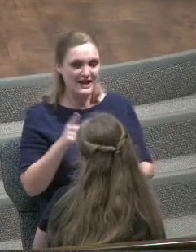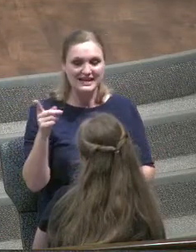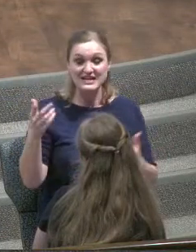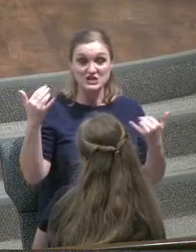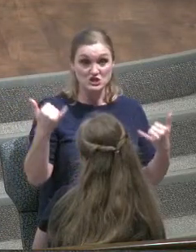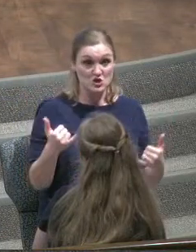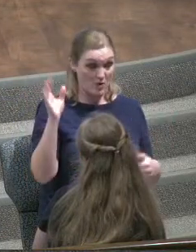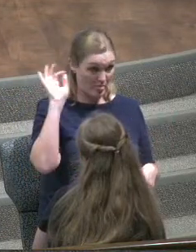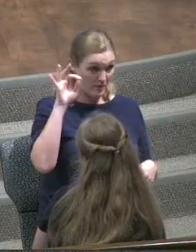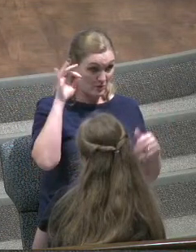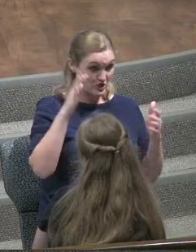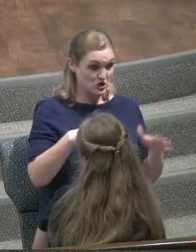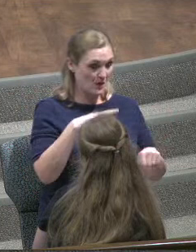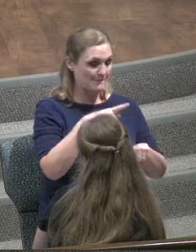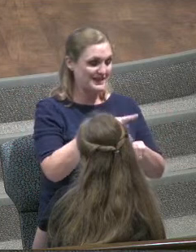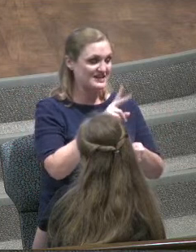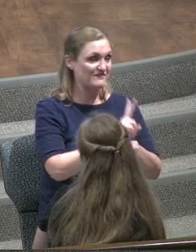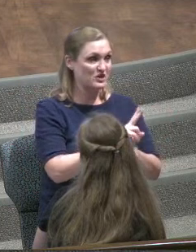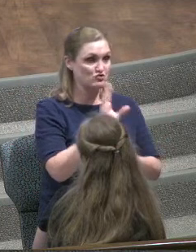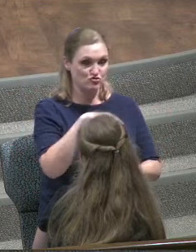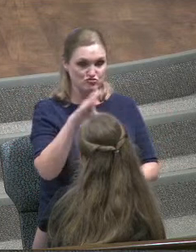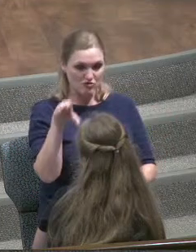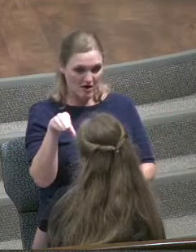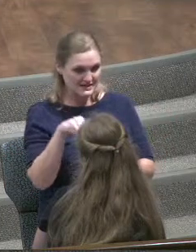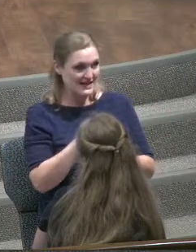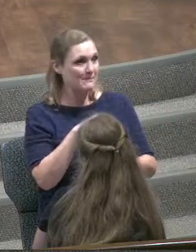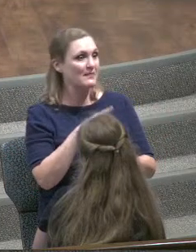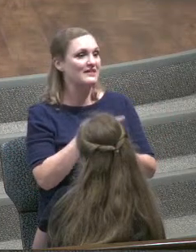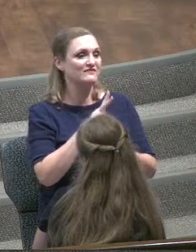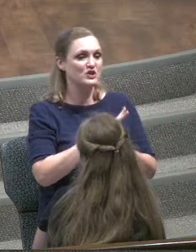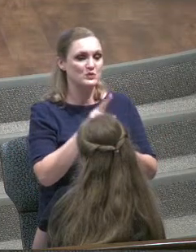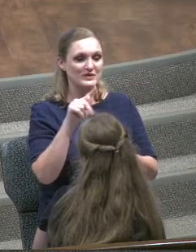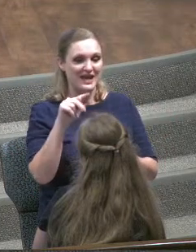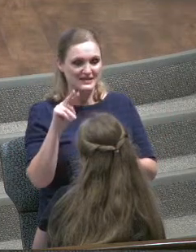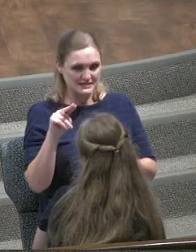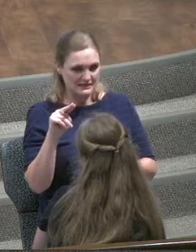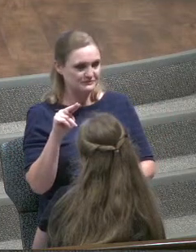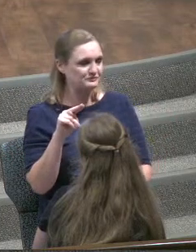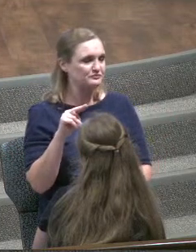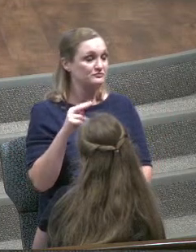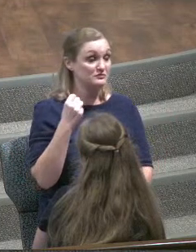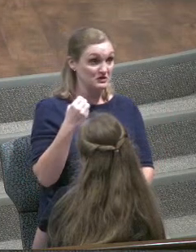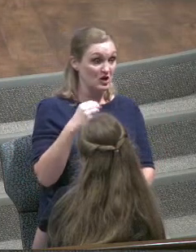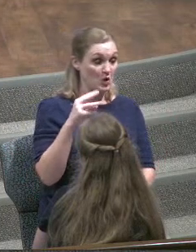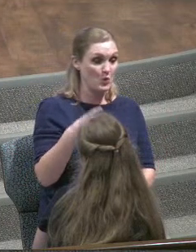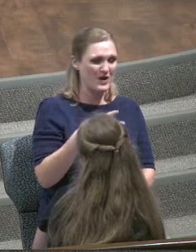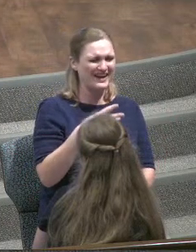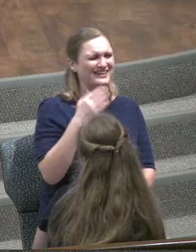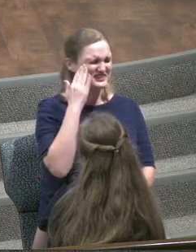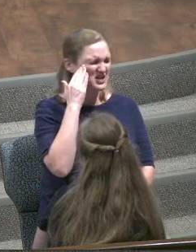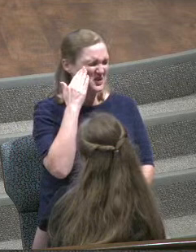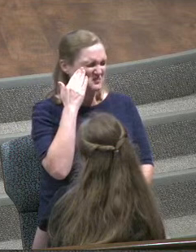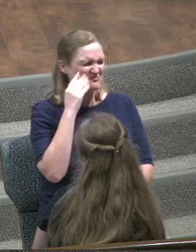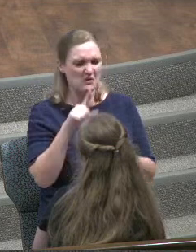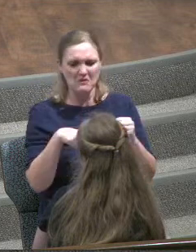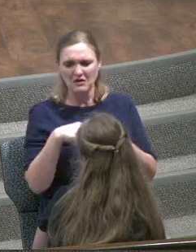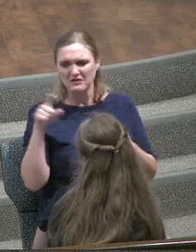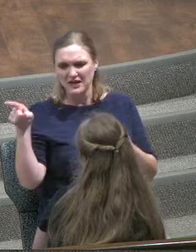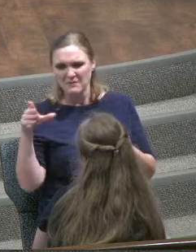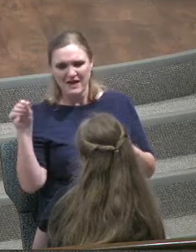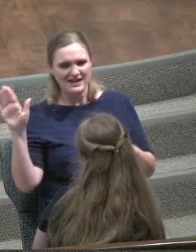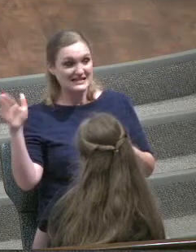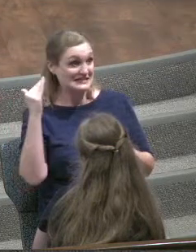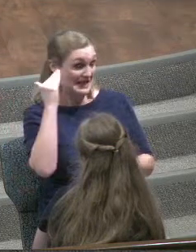the pulpit minister for the Pleasant View Church of Christ in Pleasant View, Tennessee. So we certainly know about Tim and